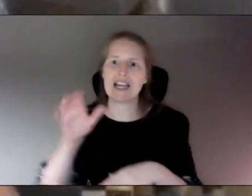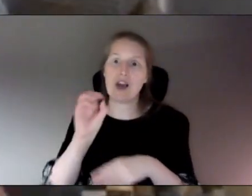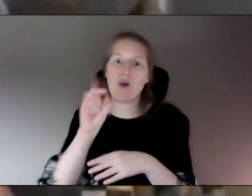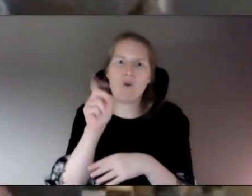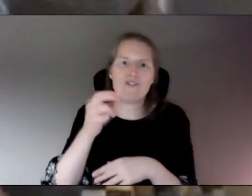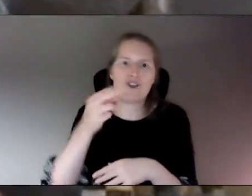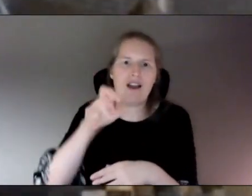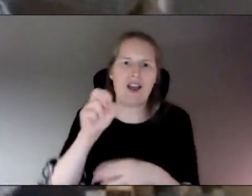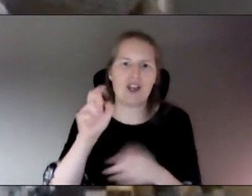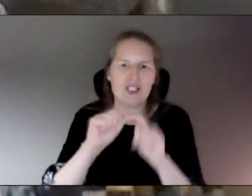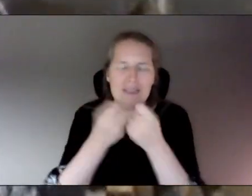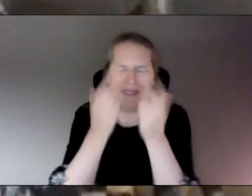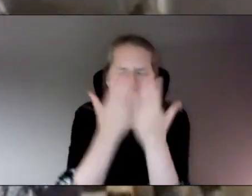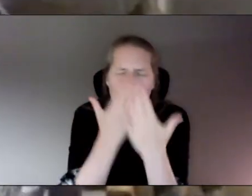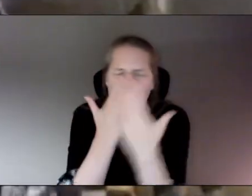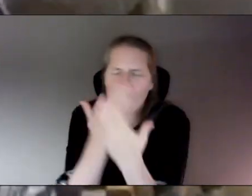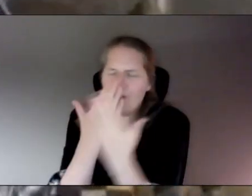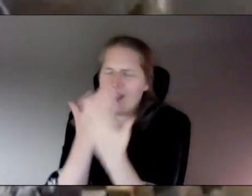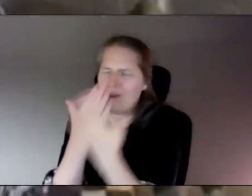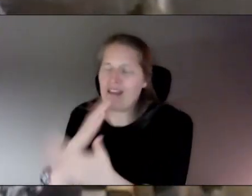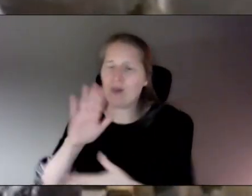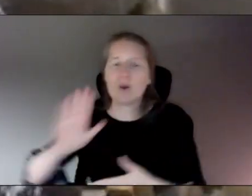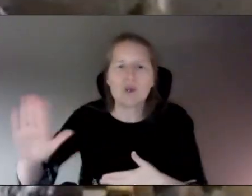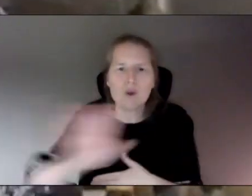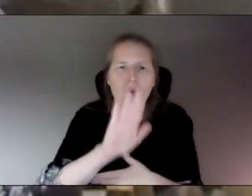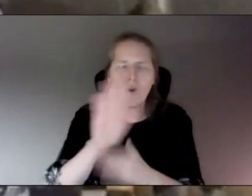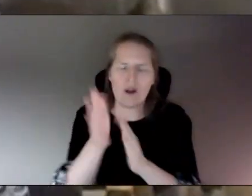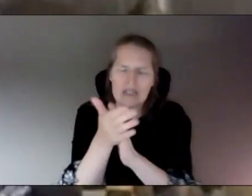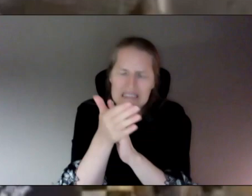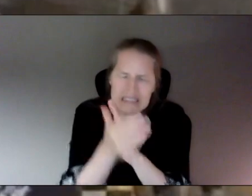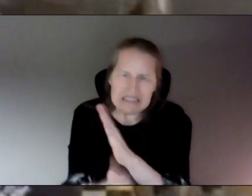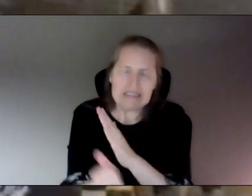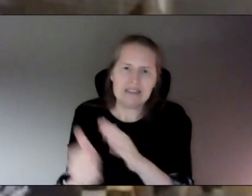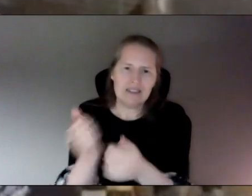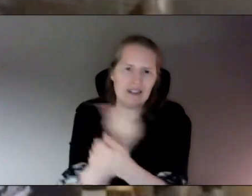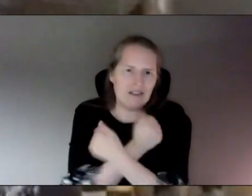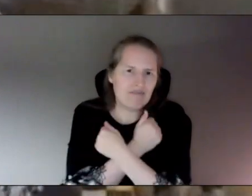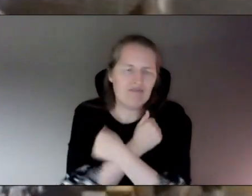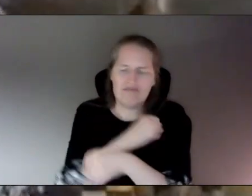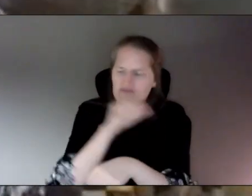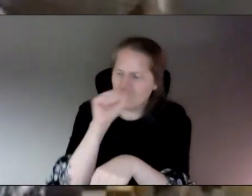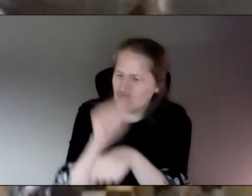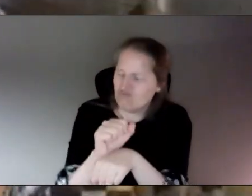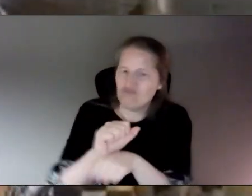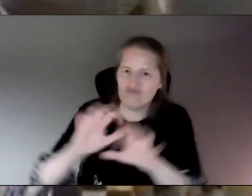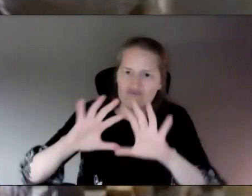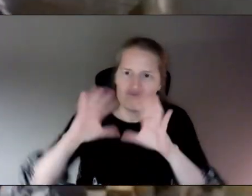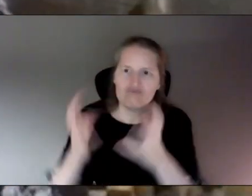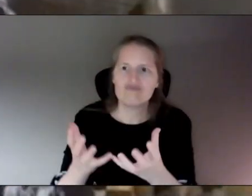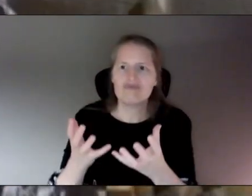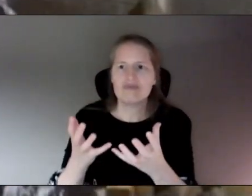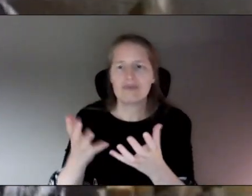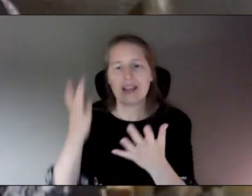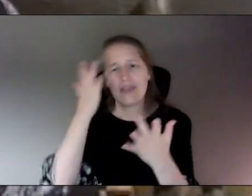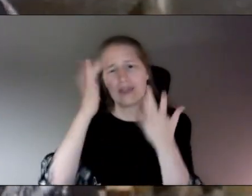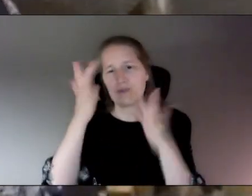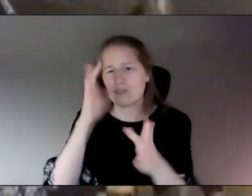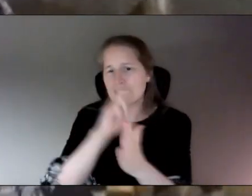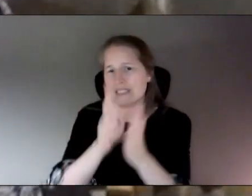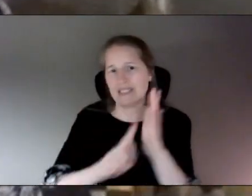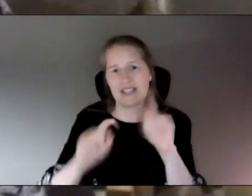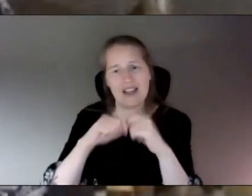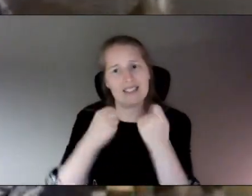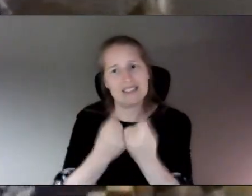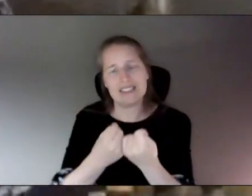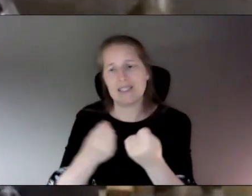This happens because of your craft, your passion, your labor, your love. To the brilliant design team and